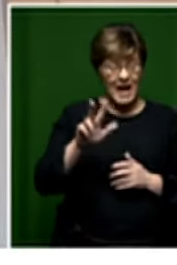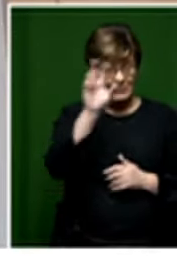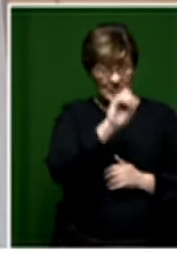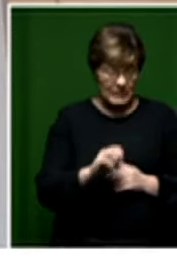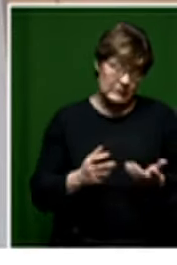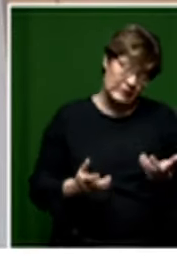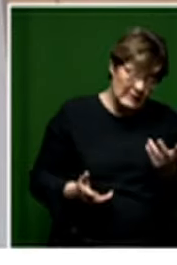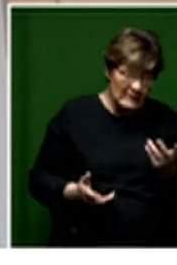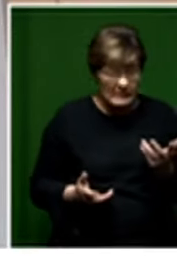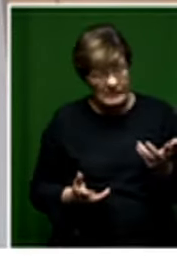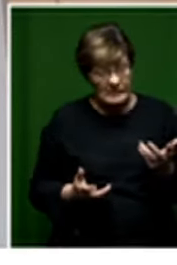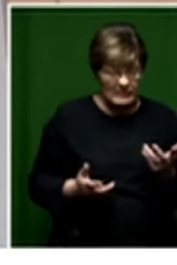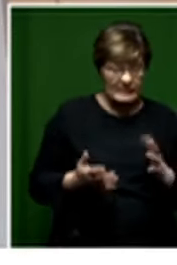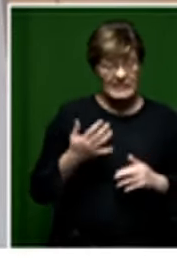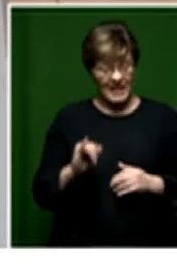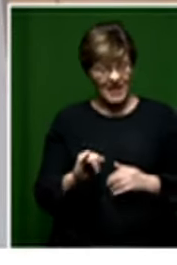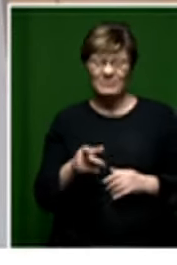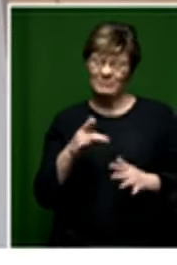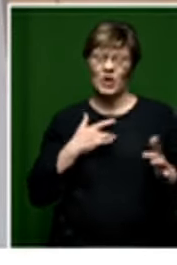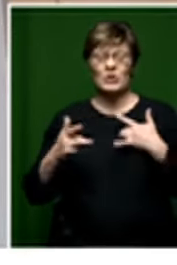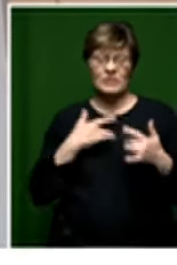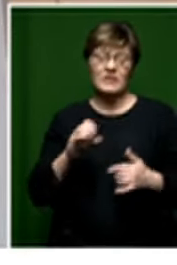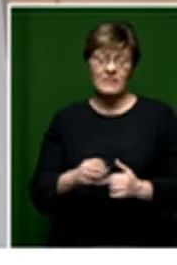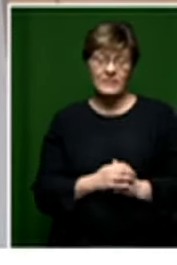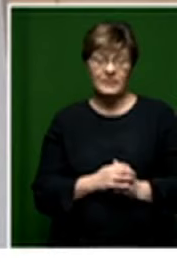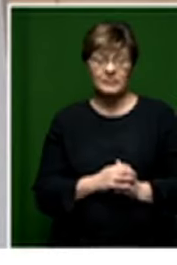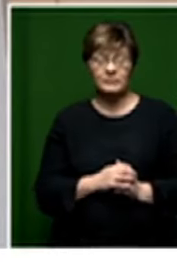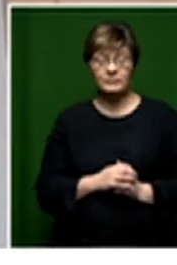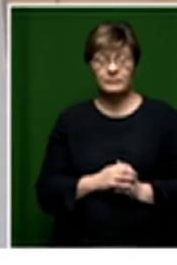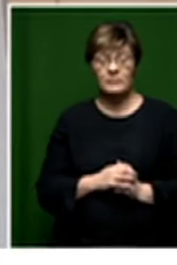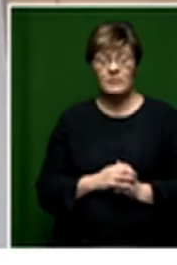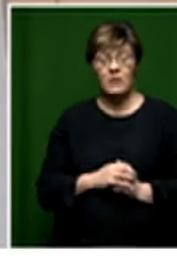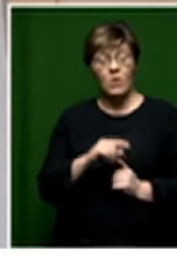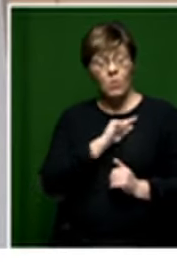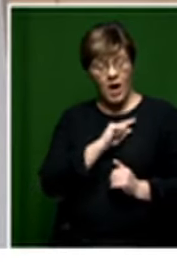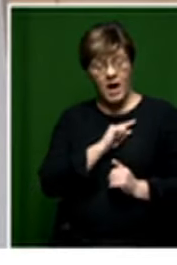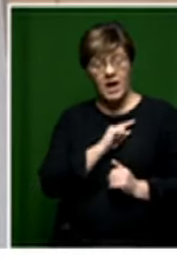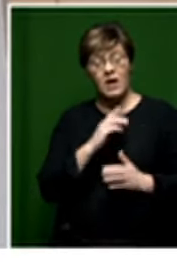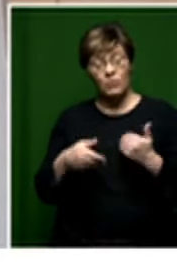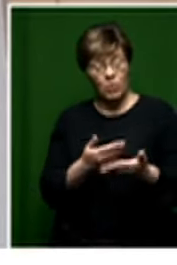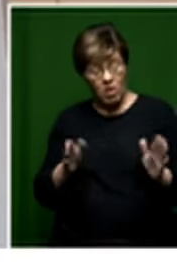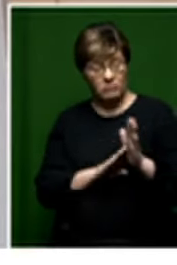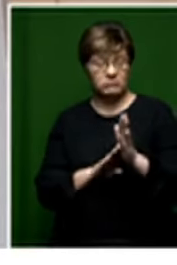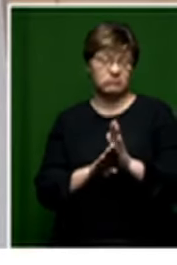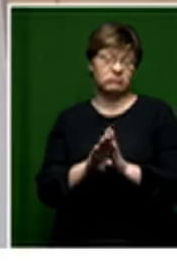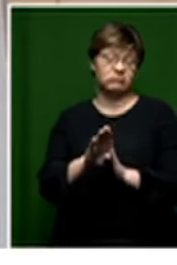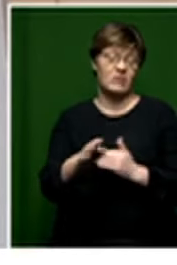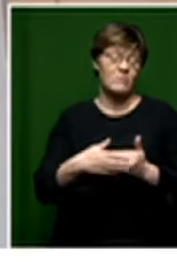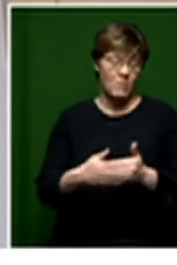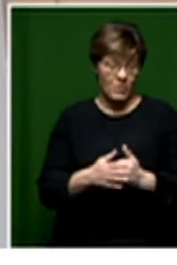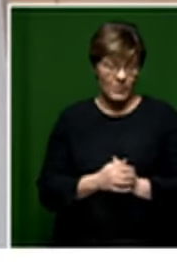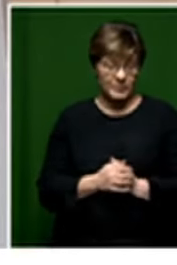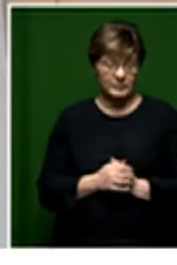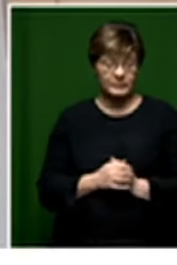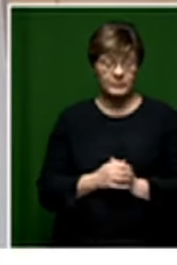that are hesitant, it is something of a concern, particularly as the rollout progresses. And the findings